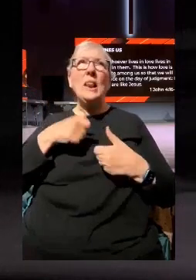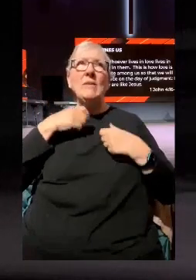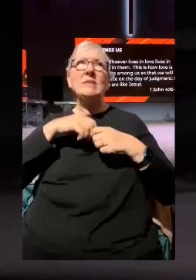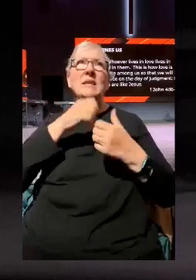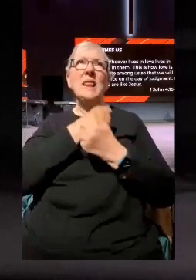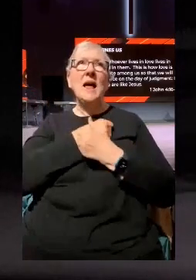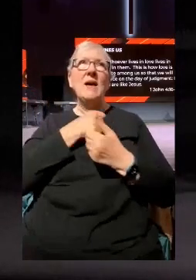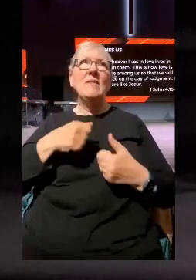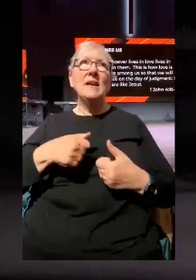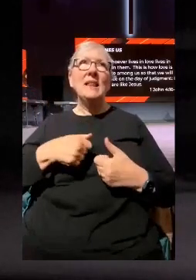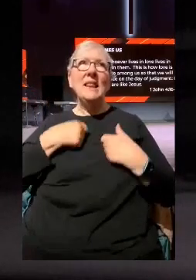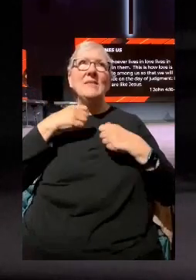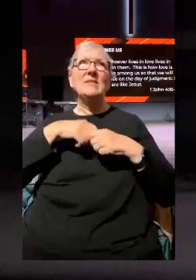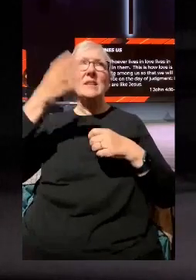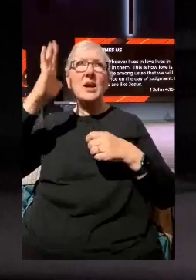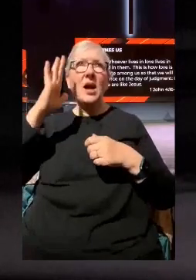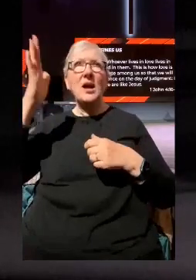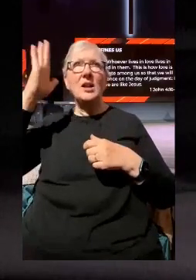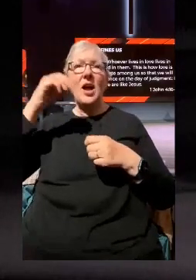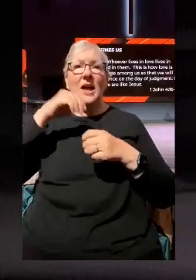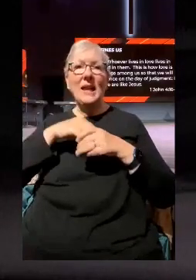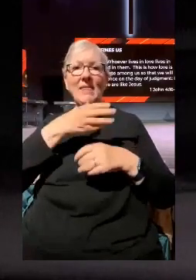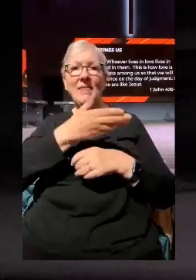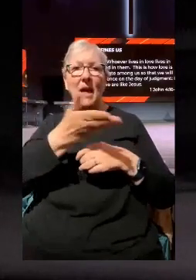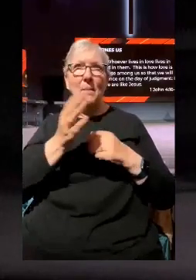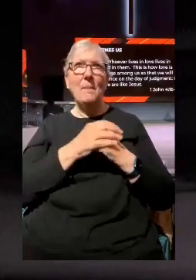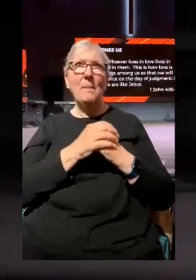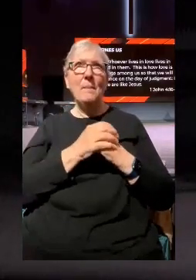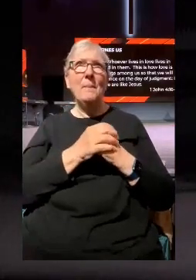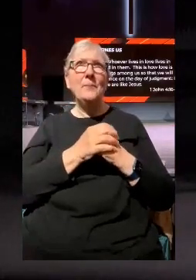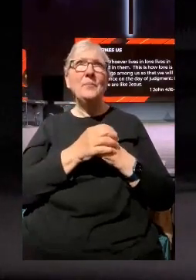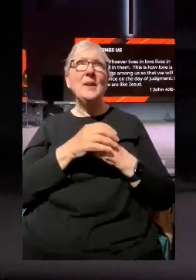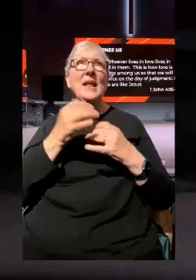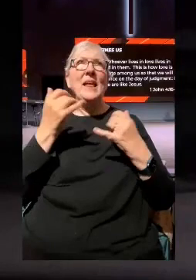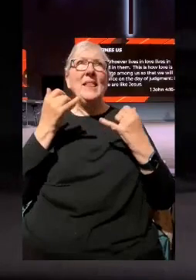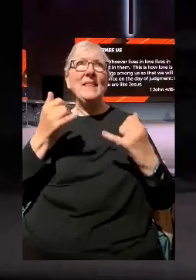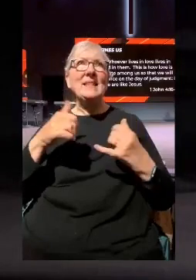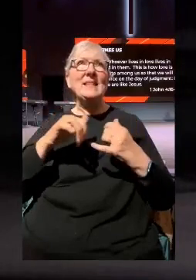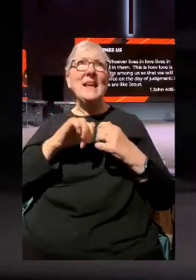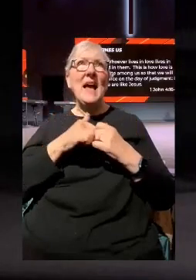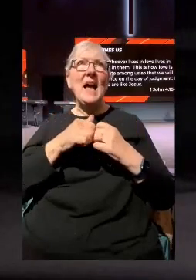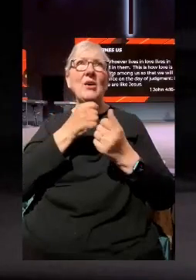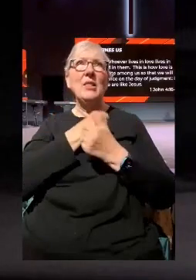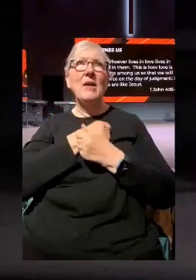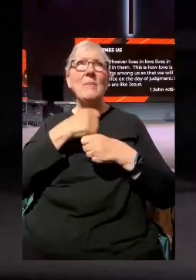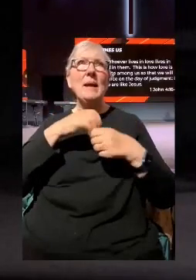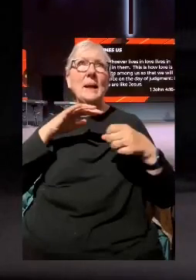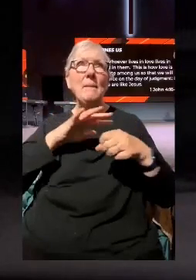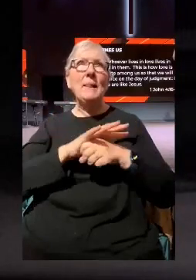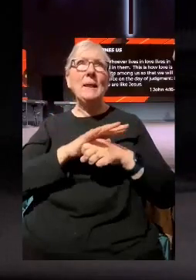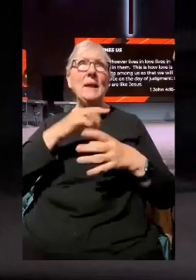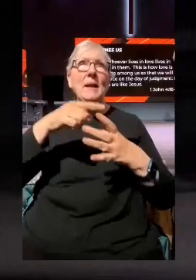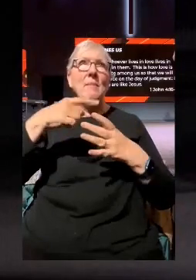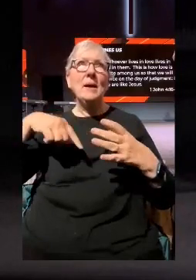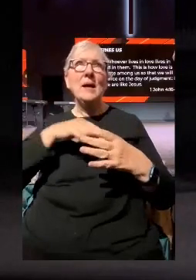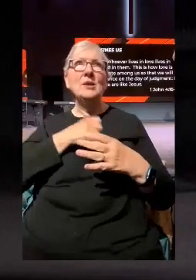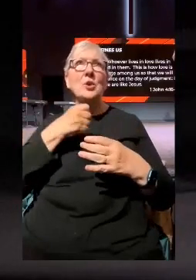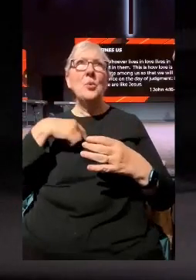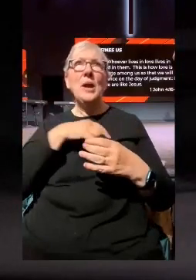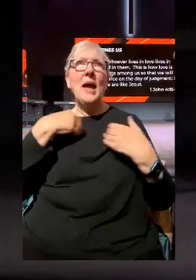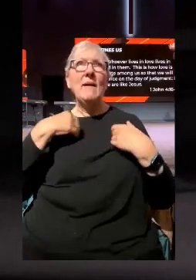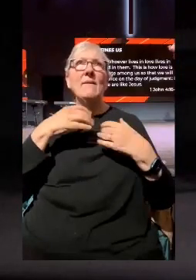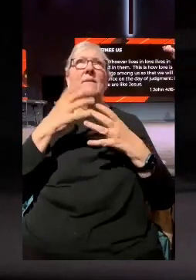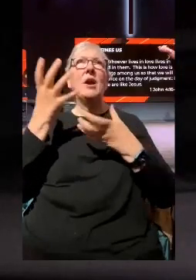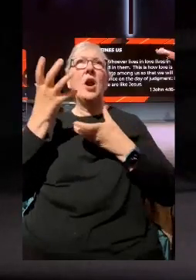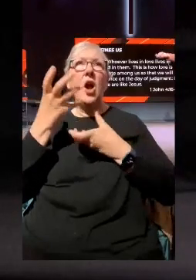them. This is how love is made complete among us, so that we will have confidence on the day of judgment. In this world, we are